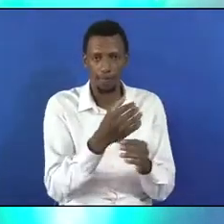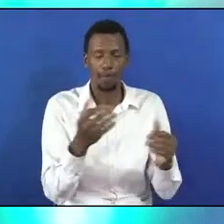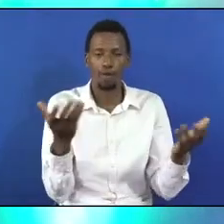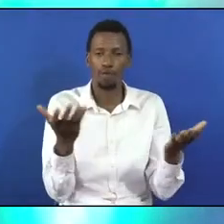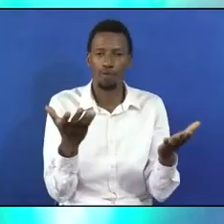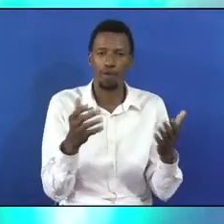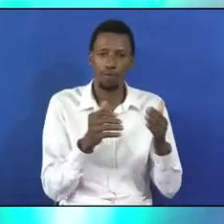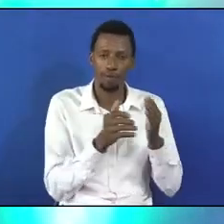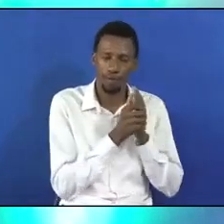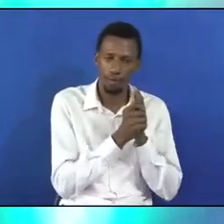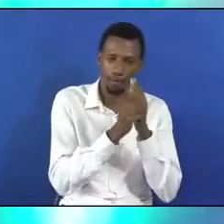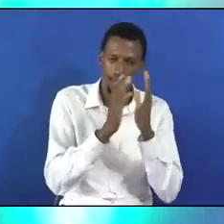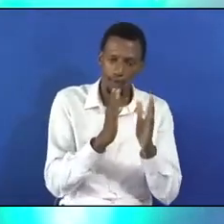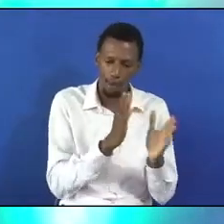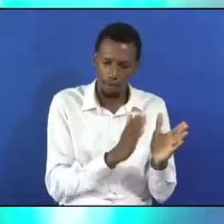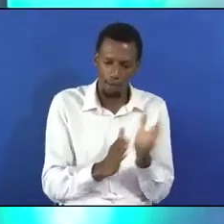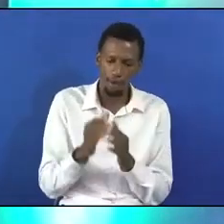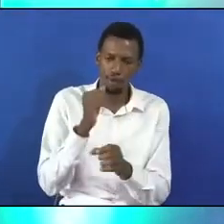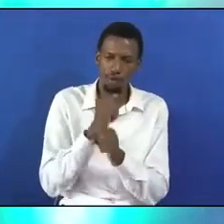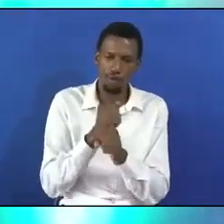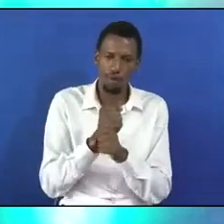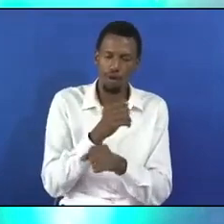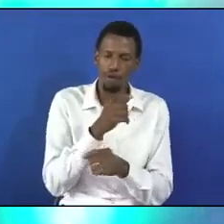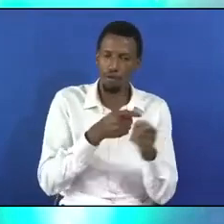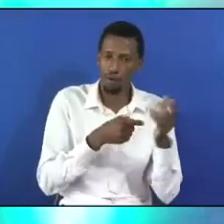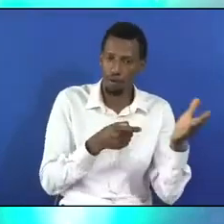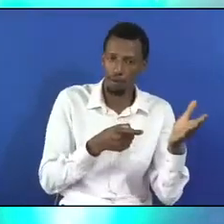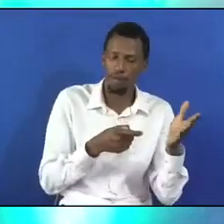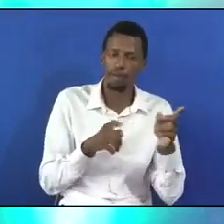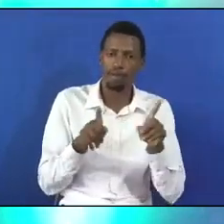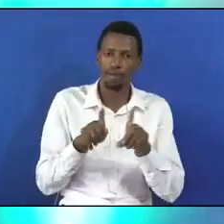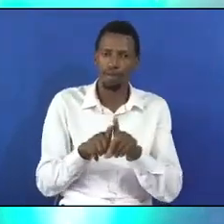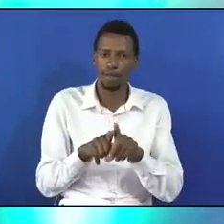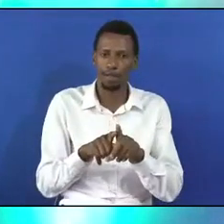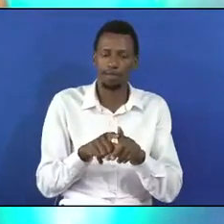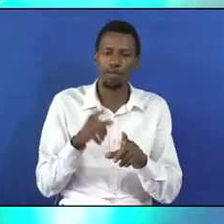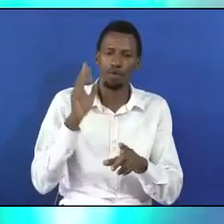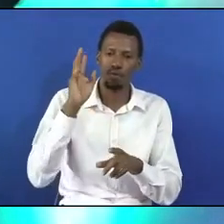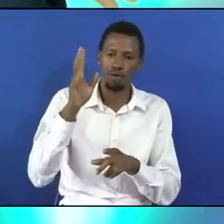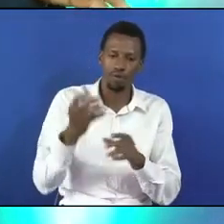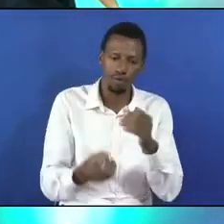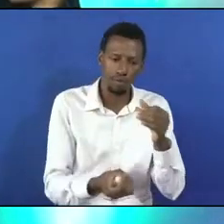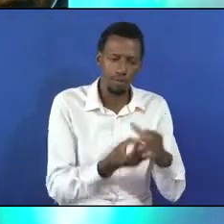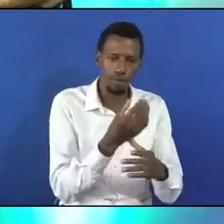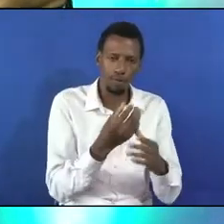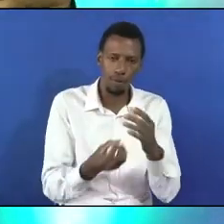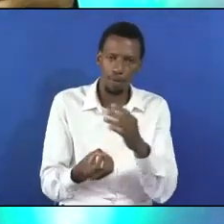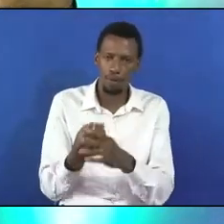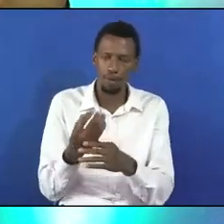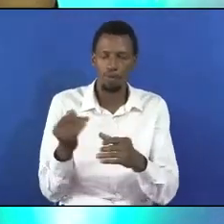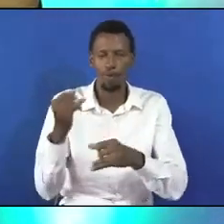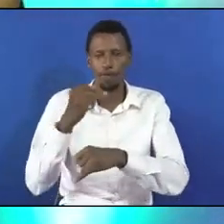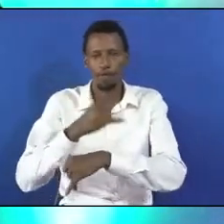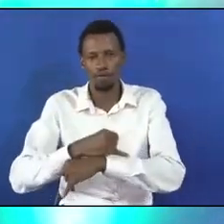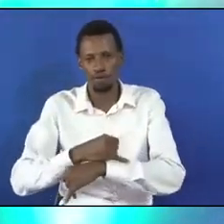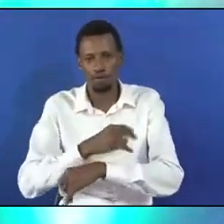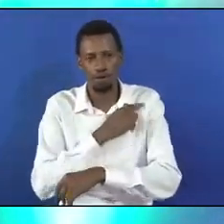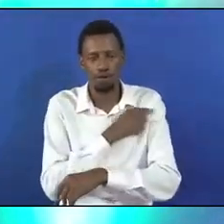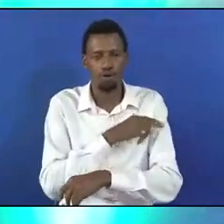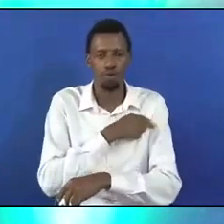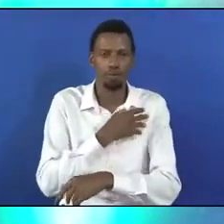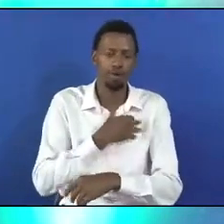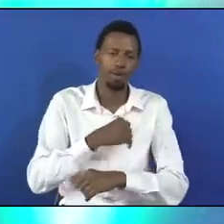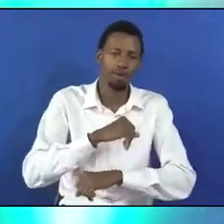be planning the work from, and where we will also plant institutions that will help us, not only